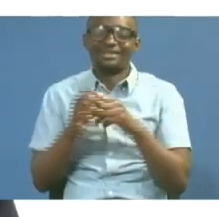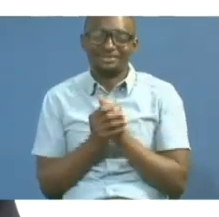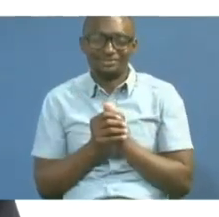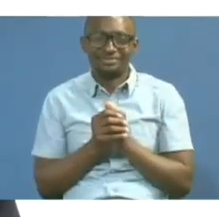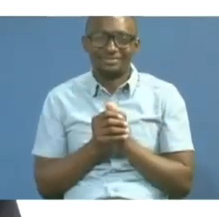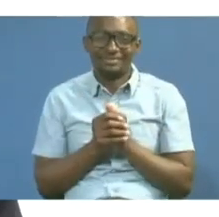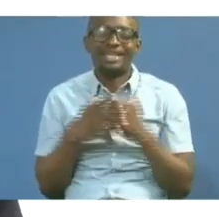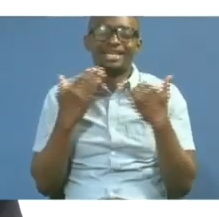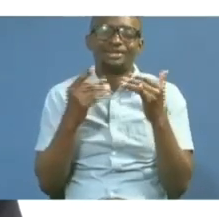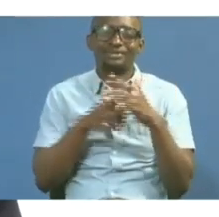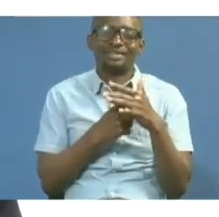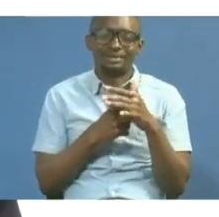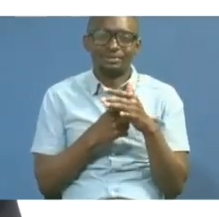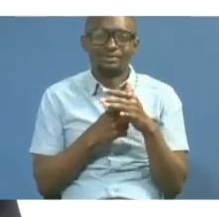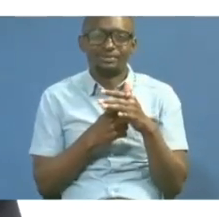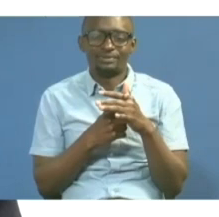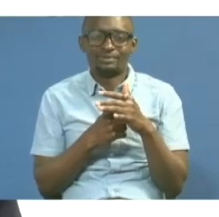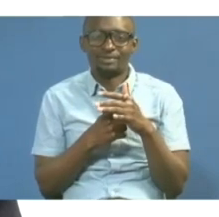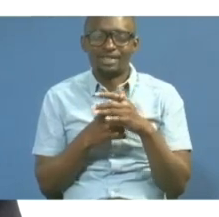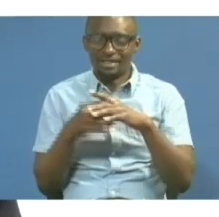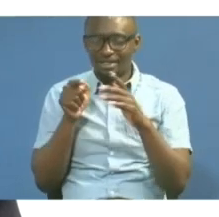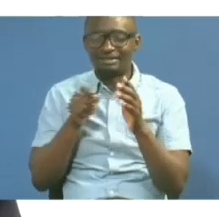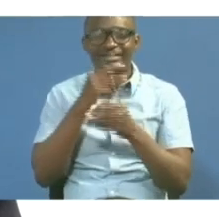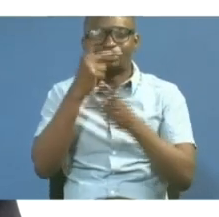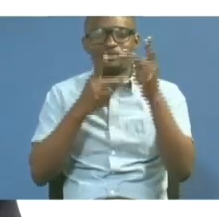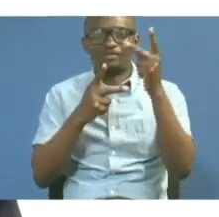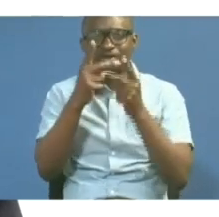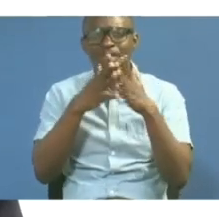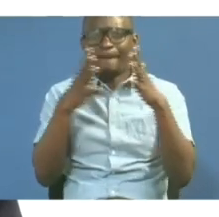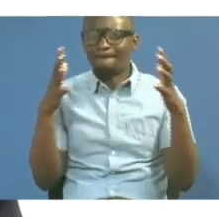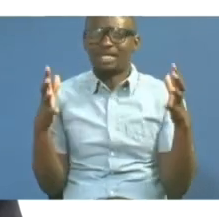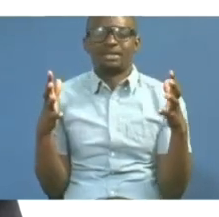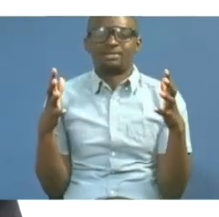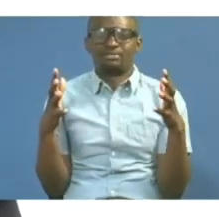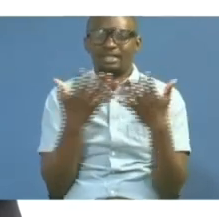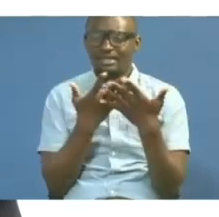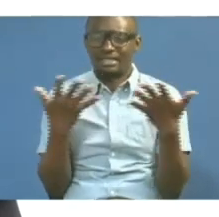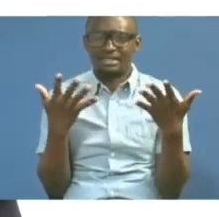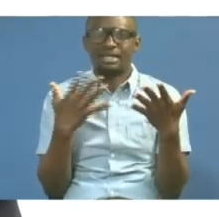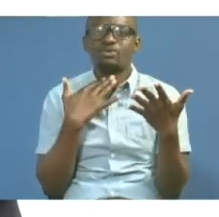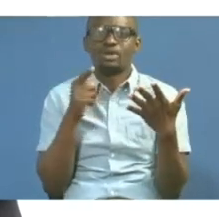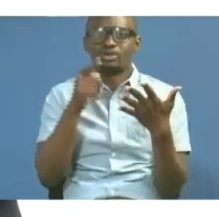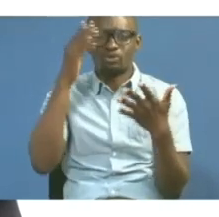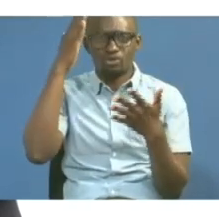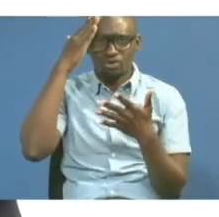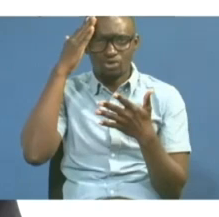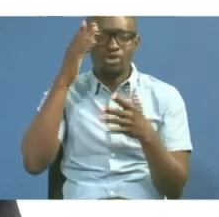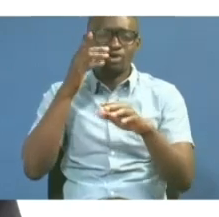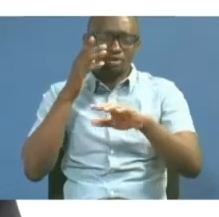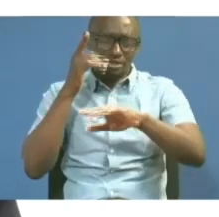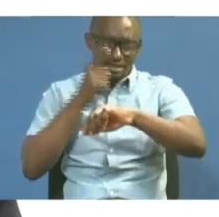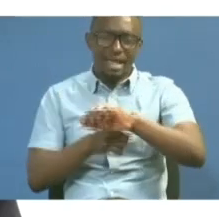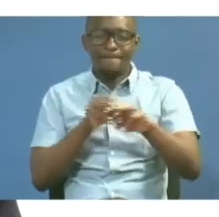among other things. As you have started into this profession, one of the biggest things I'll